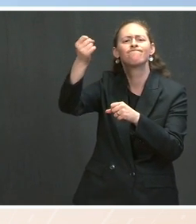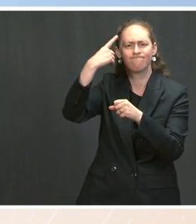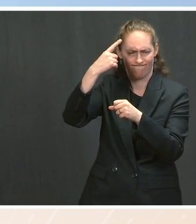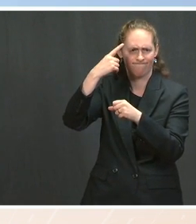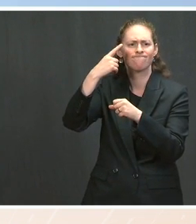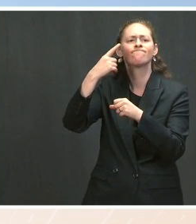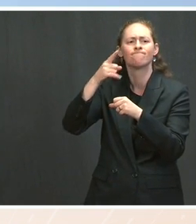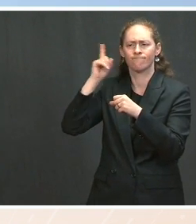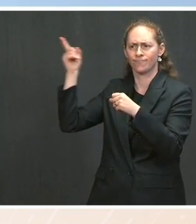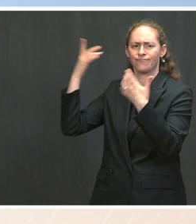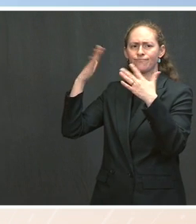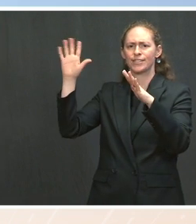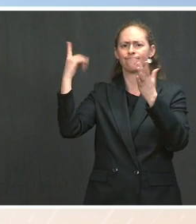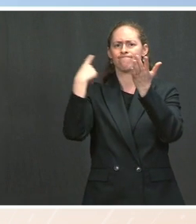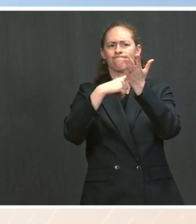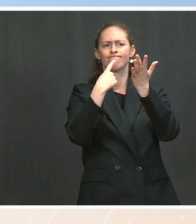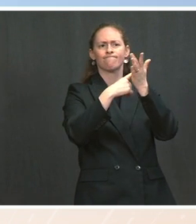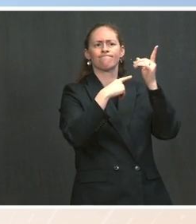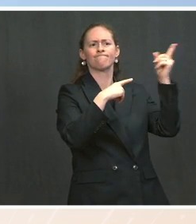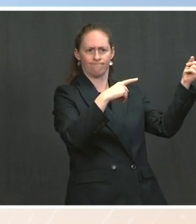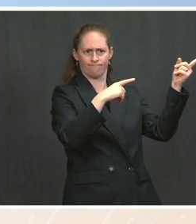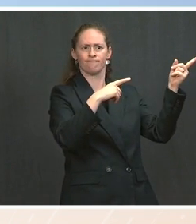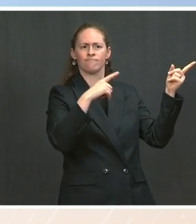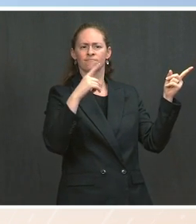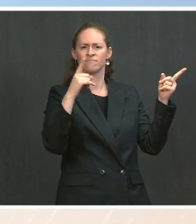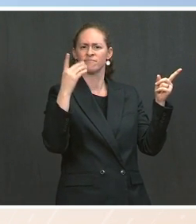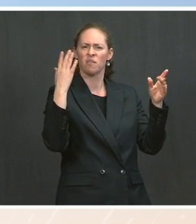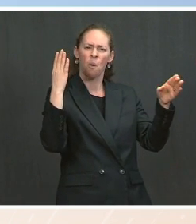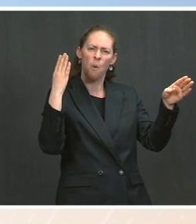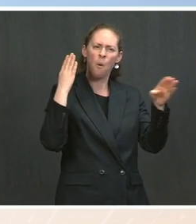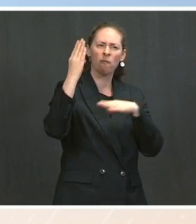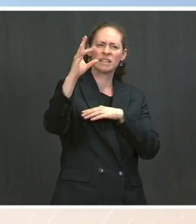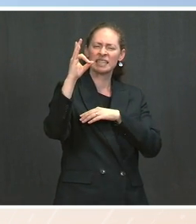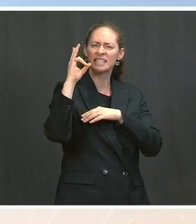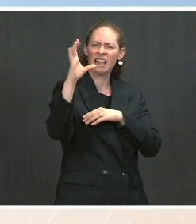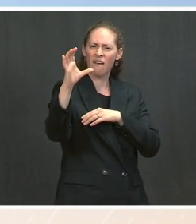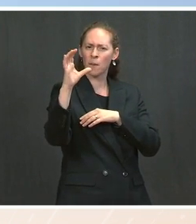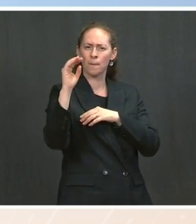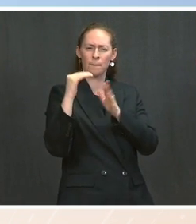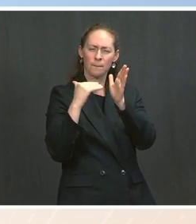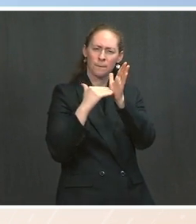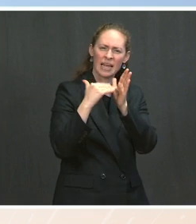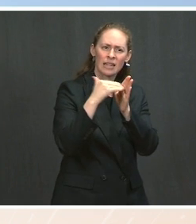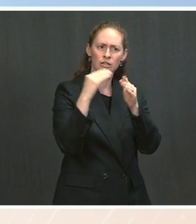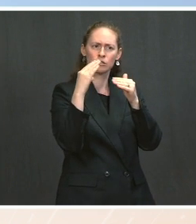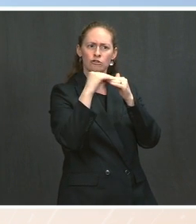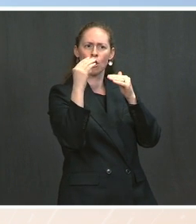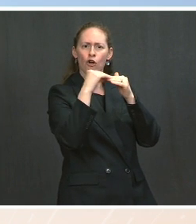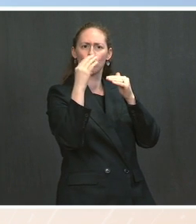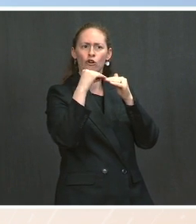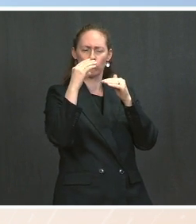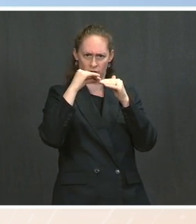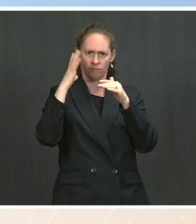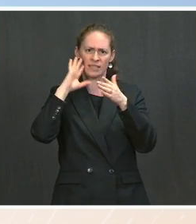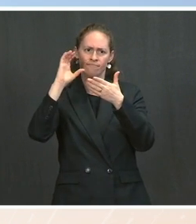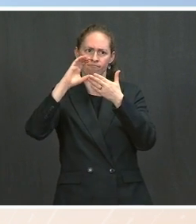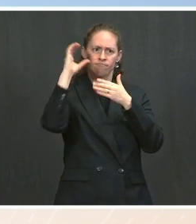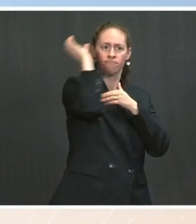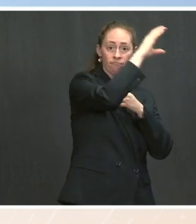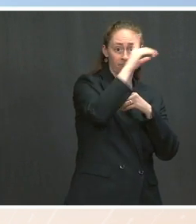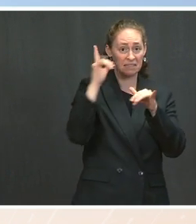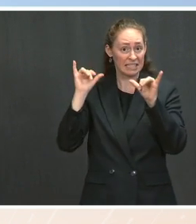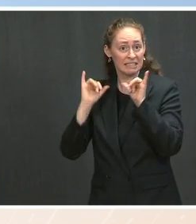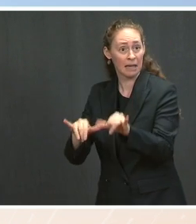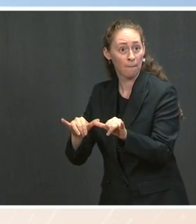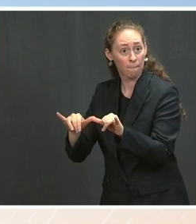know the President said yesterday he's committed to replenishing the Iron Dome, but is he also committed to making sure that sale goes through? We have no